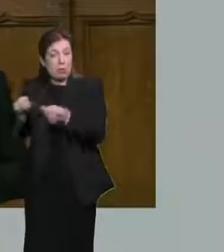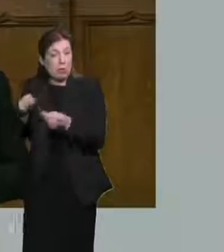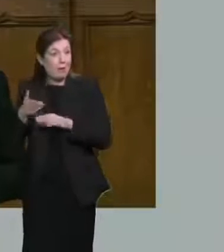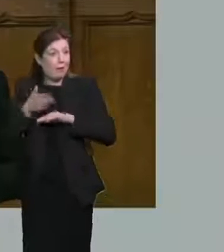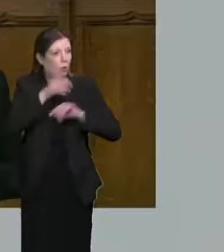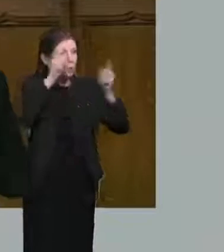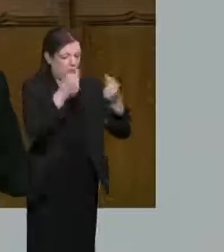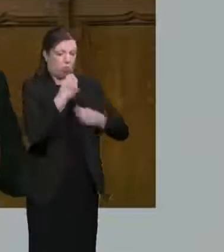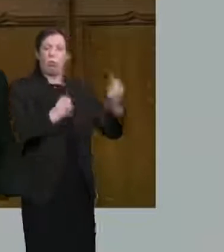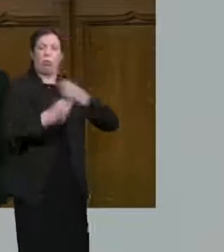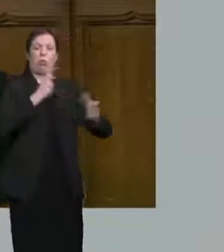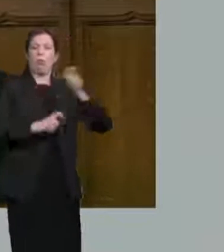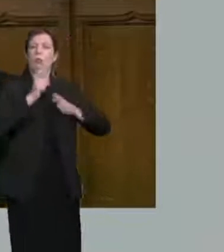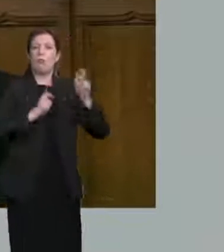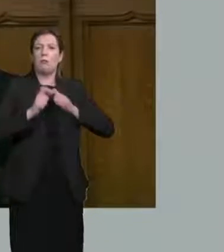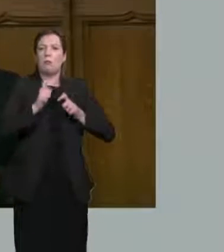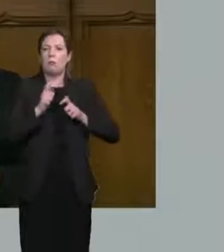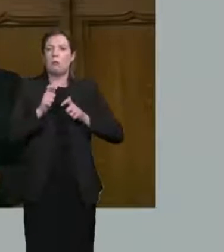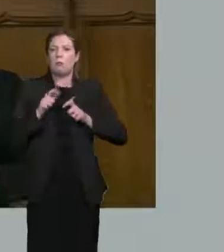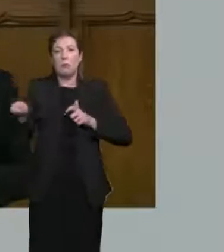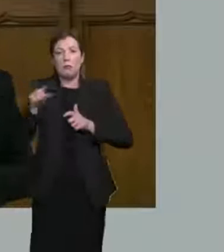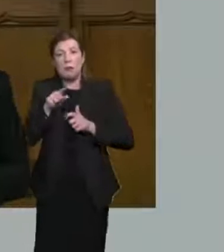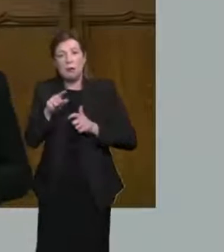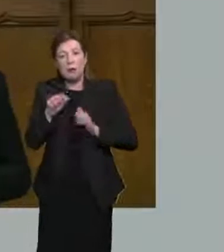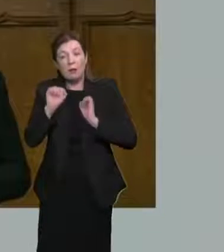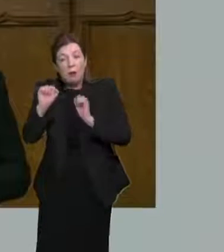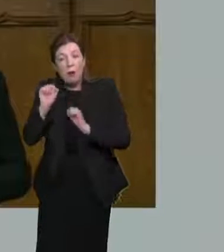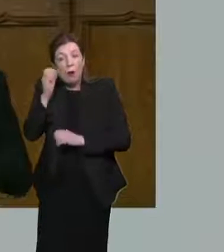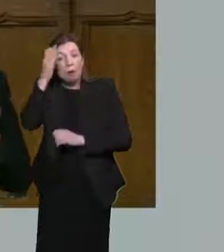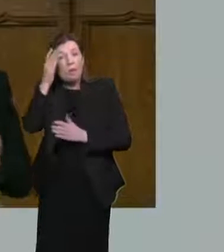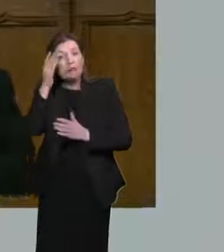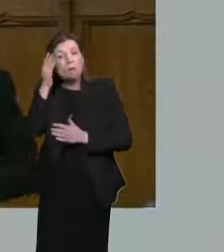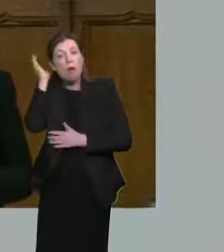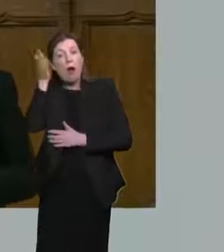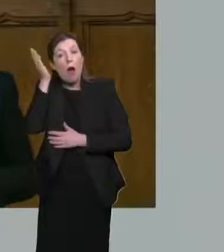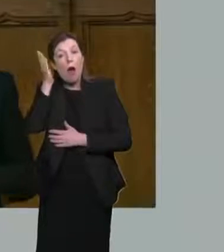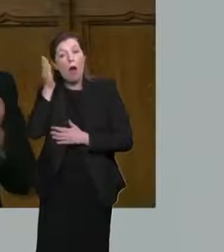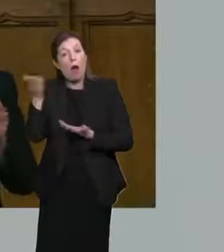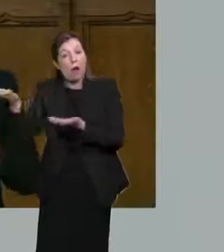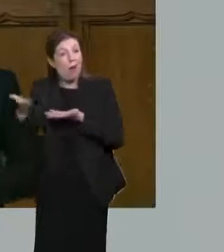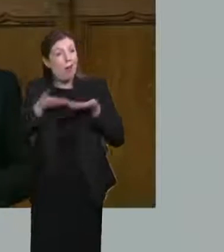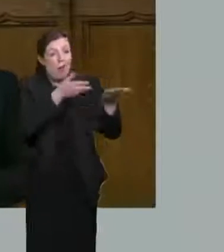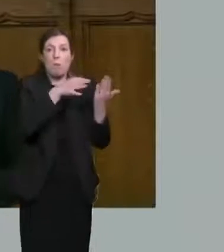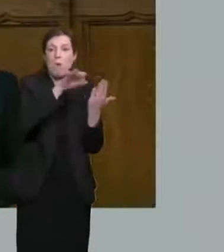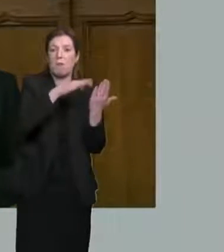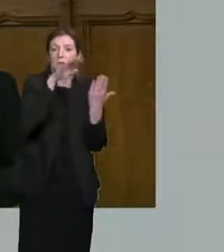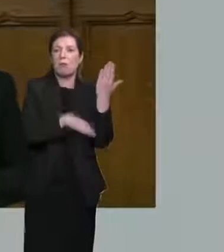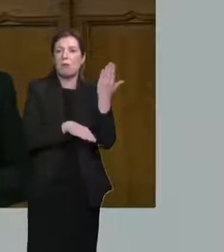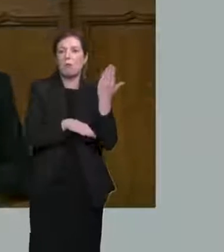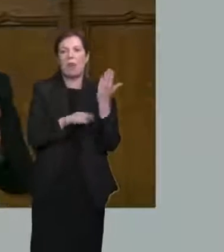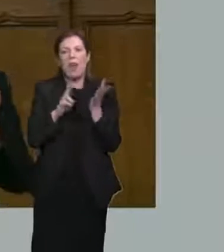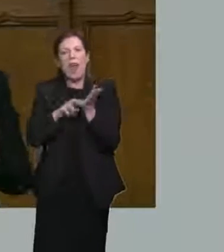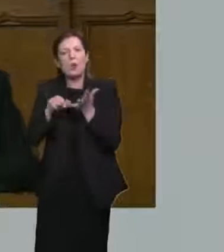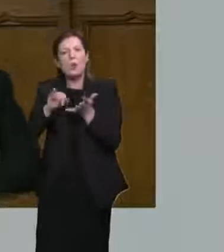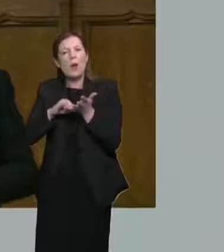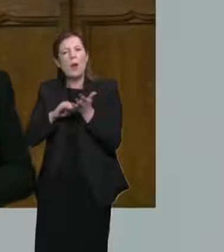university campuses, including allegations of them being marked down by their own professors. This is completely outrageous, and you would expect the NUS to be on their side,